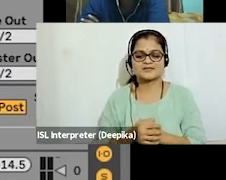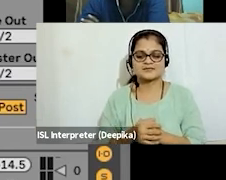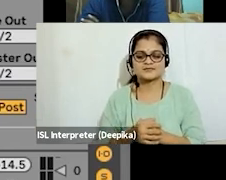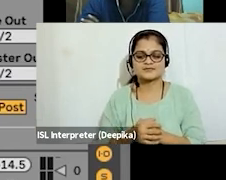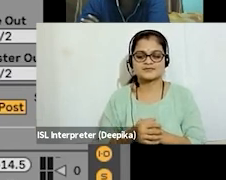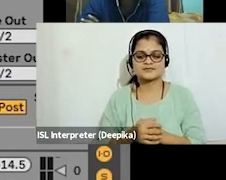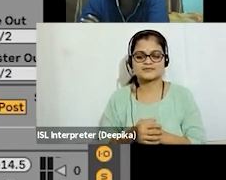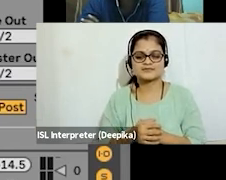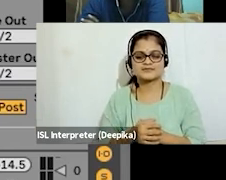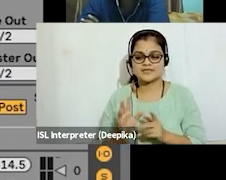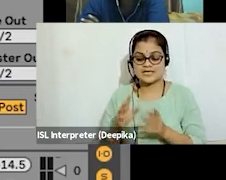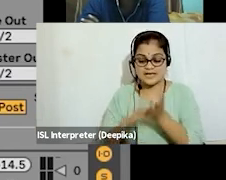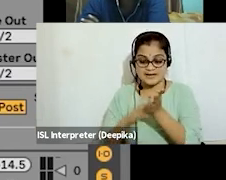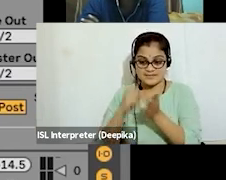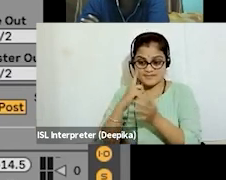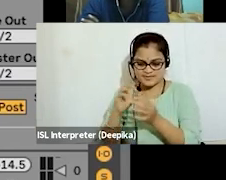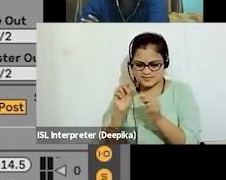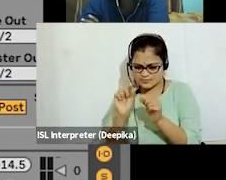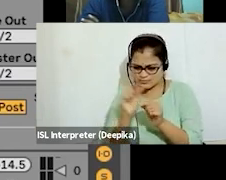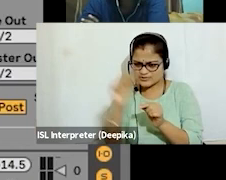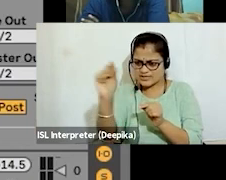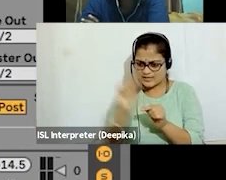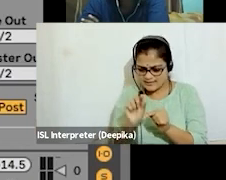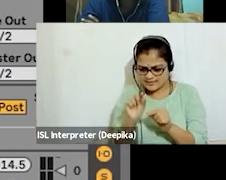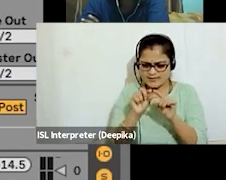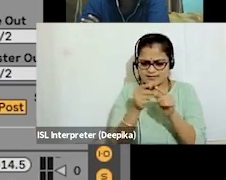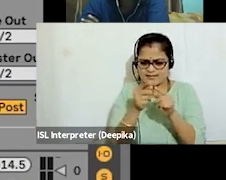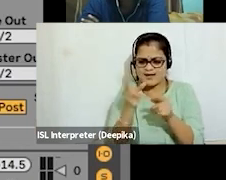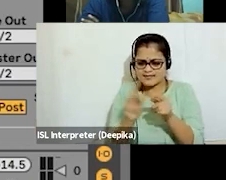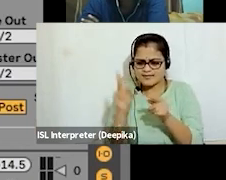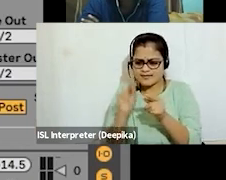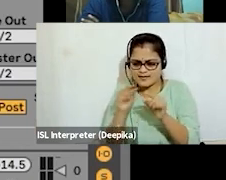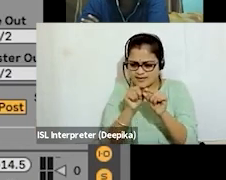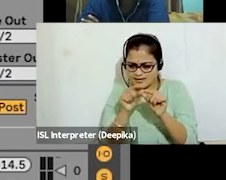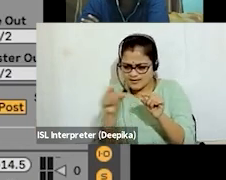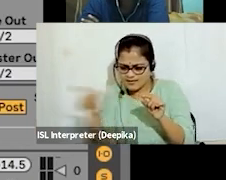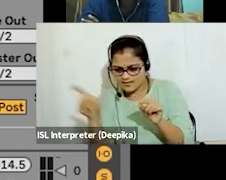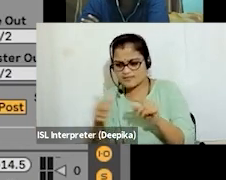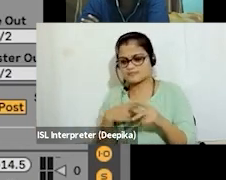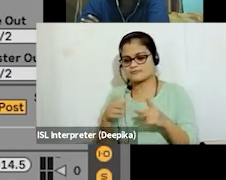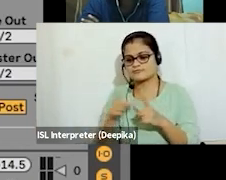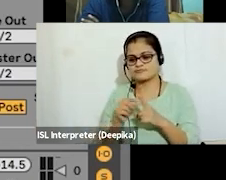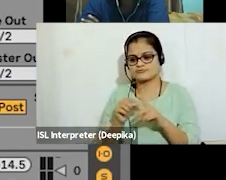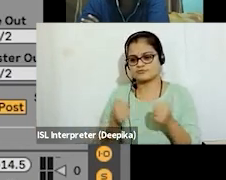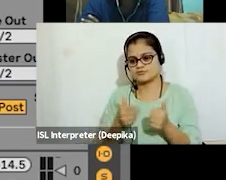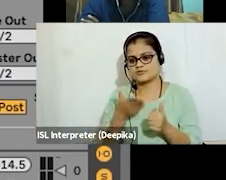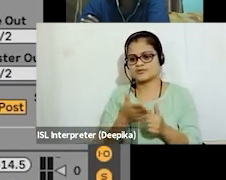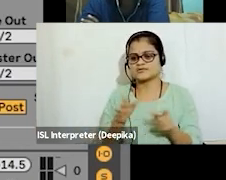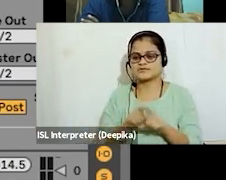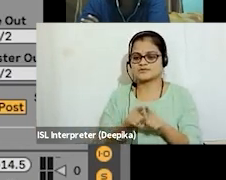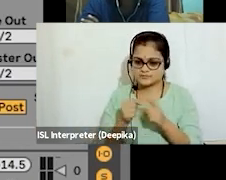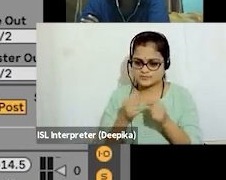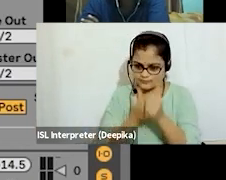creates like this, takes a micro sample and creates a endless loop for as long as you like. So again,